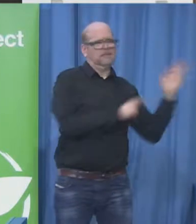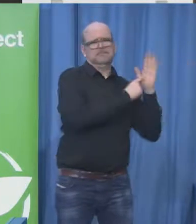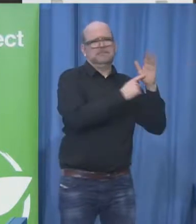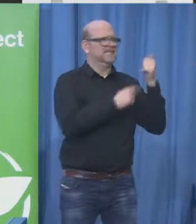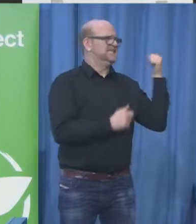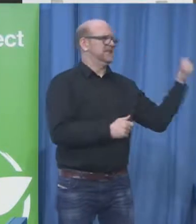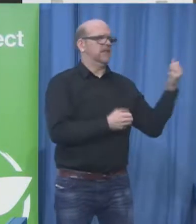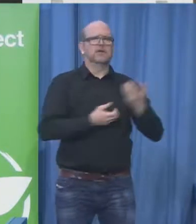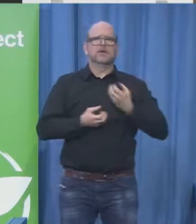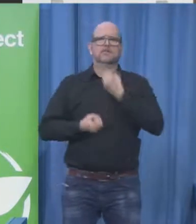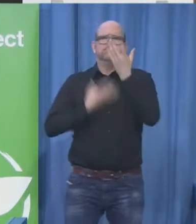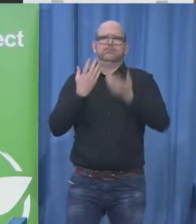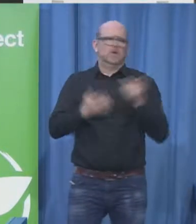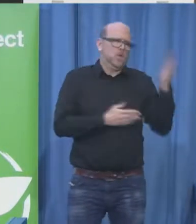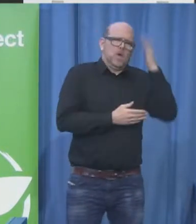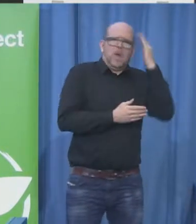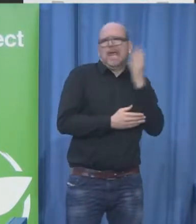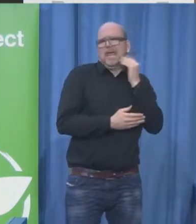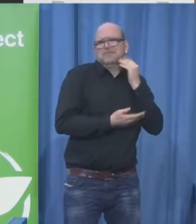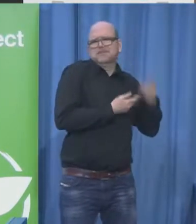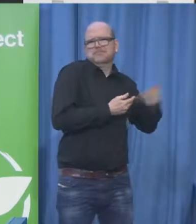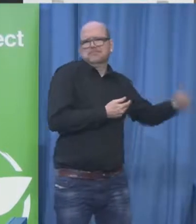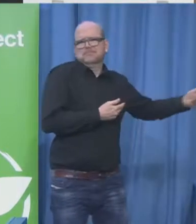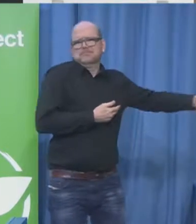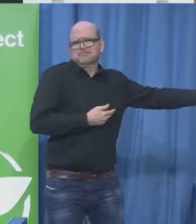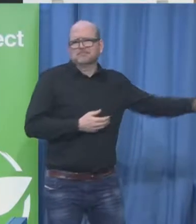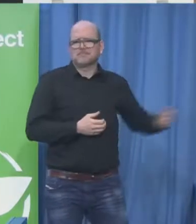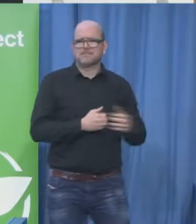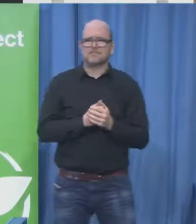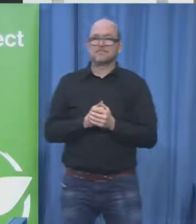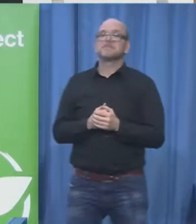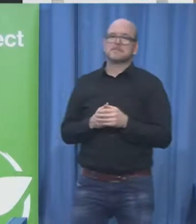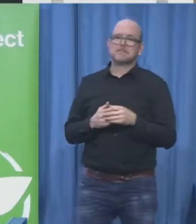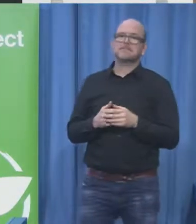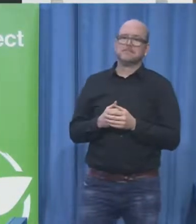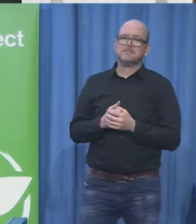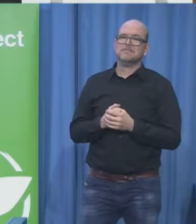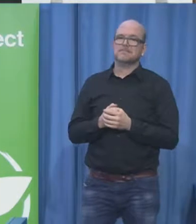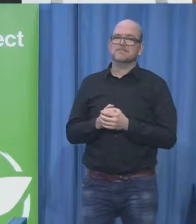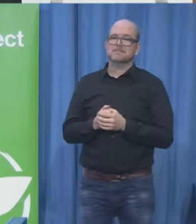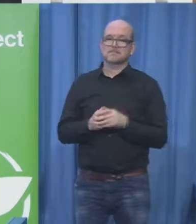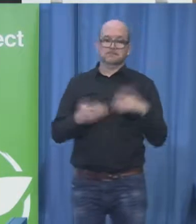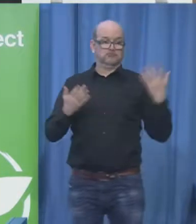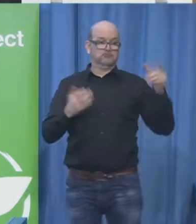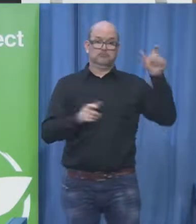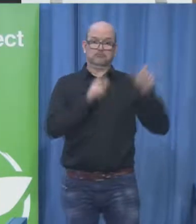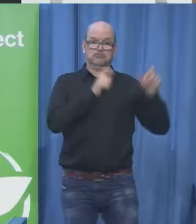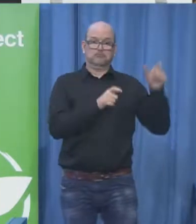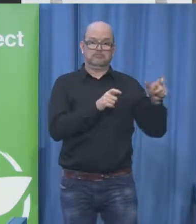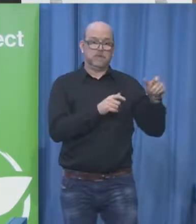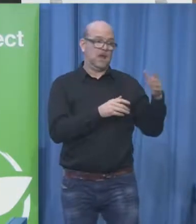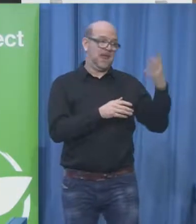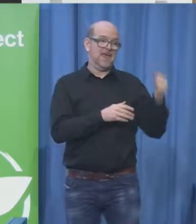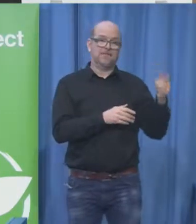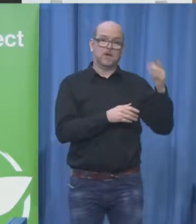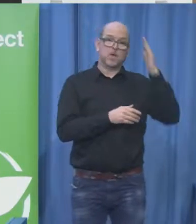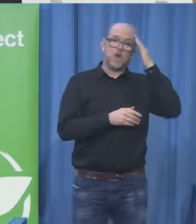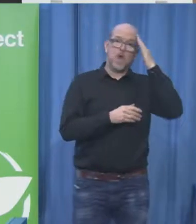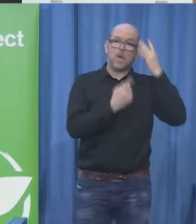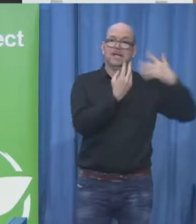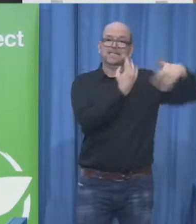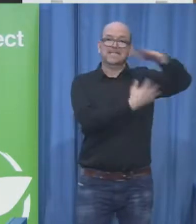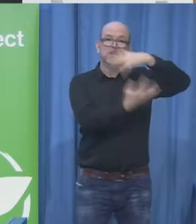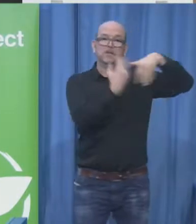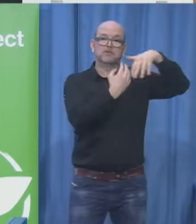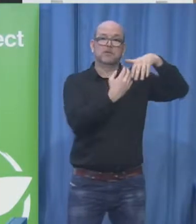websites are accessible with screen readers. They will see and experience these things for themselves. And I think through true inclusion, we can achieve that.